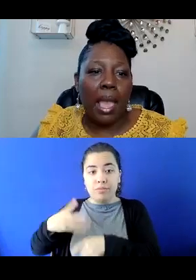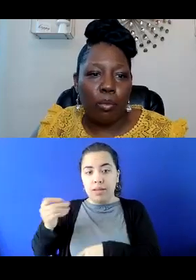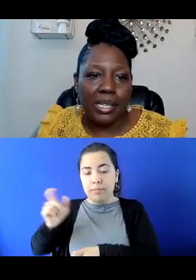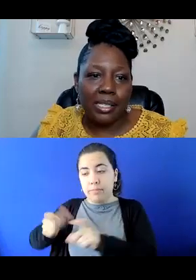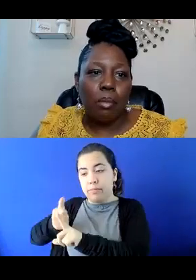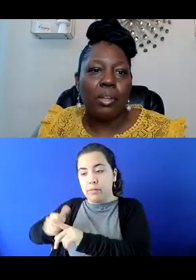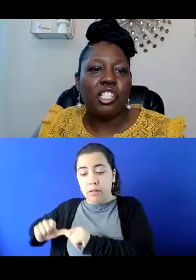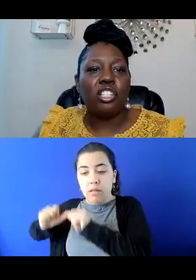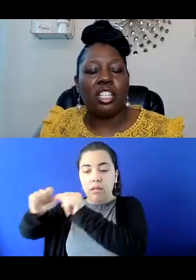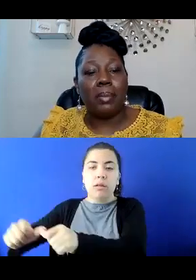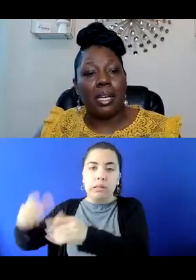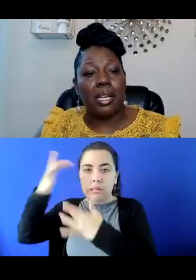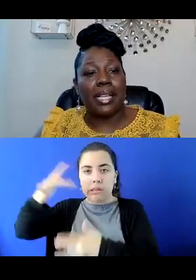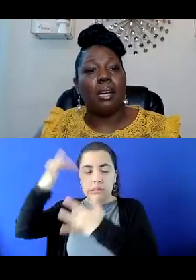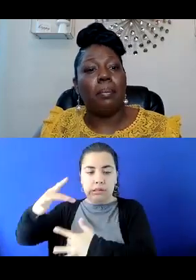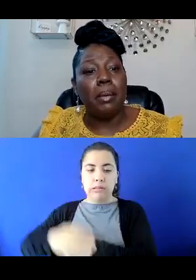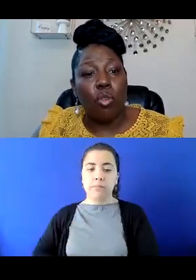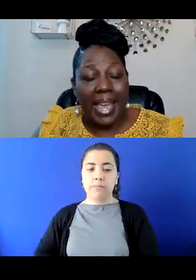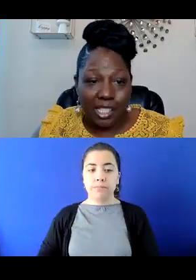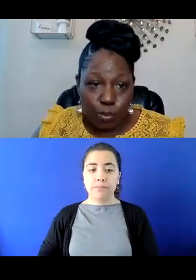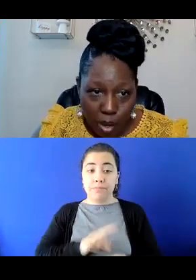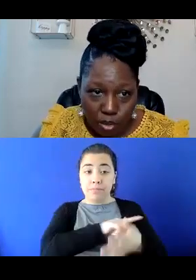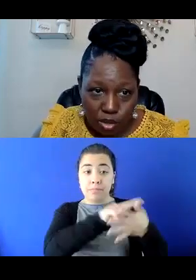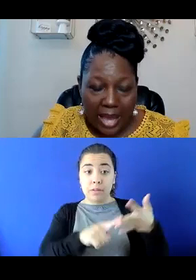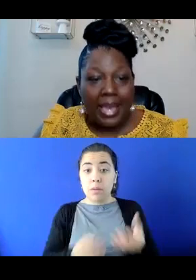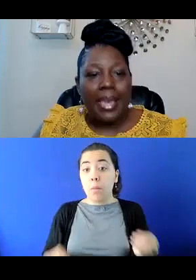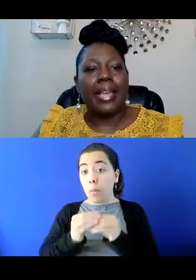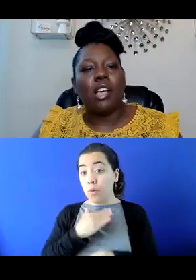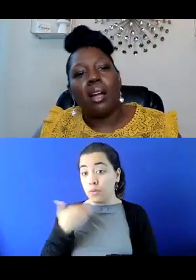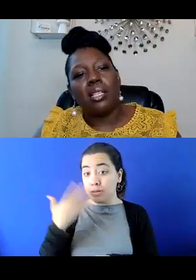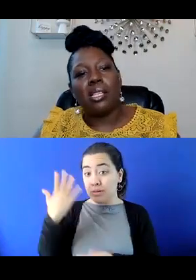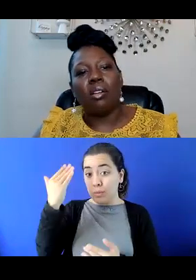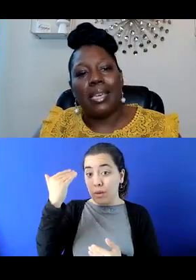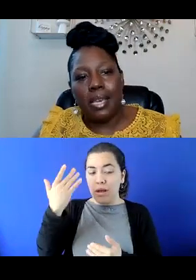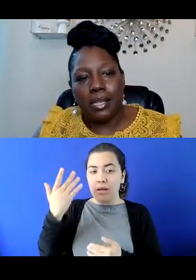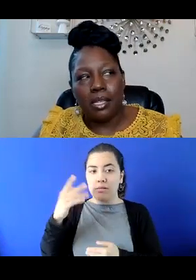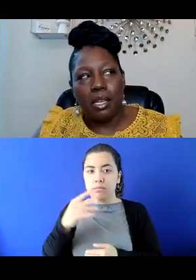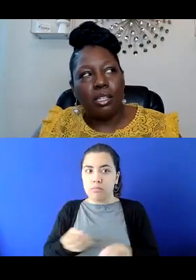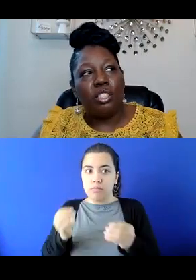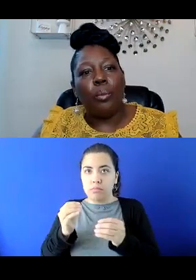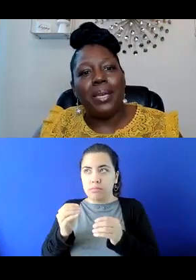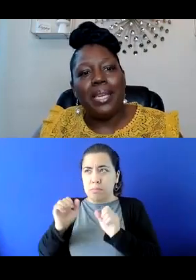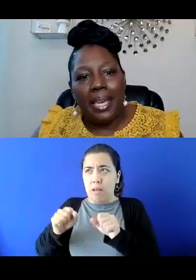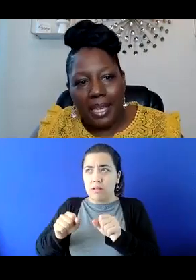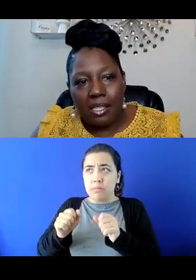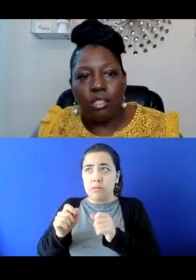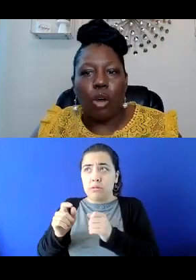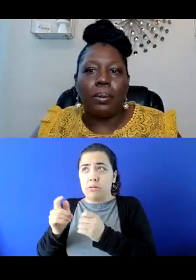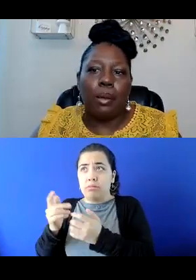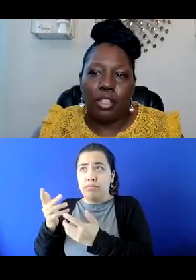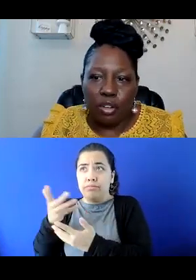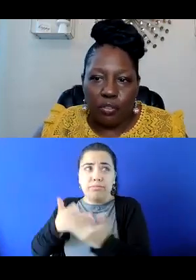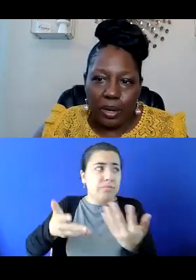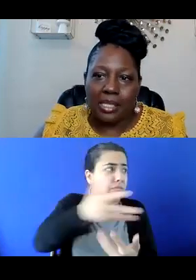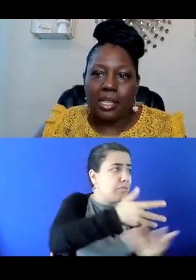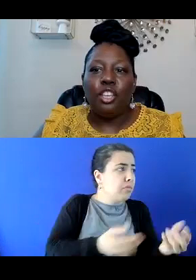more at risk potentially because they could be more exposed, right? It's hard to tell kids, don't be kids, don't play